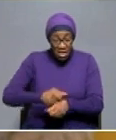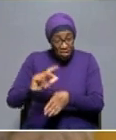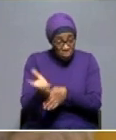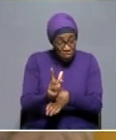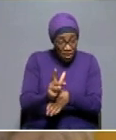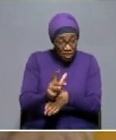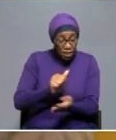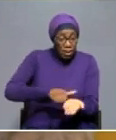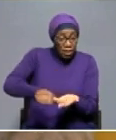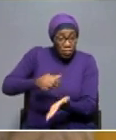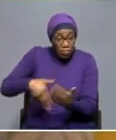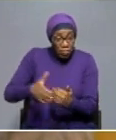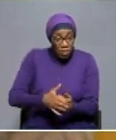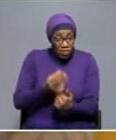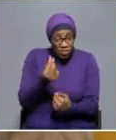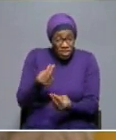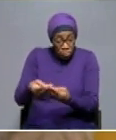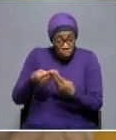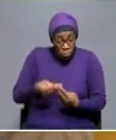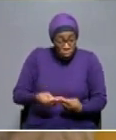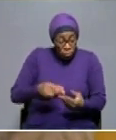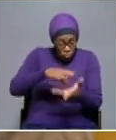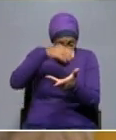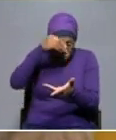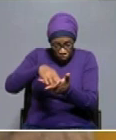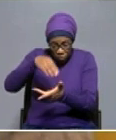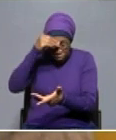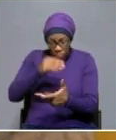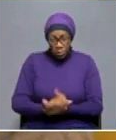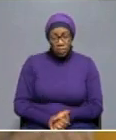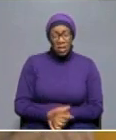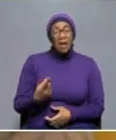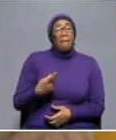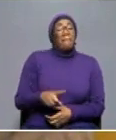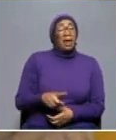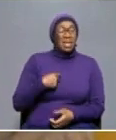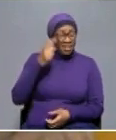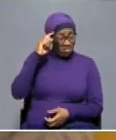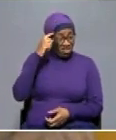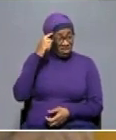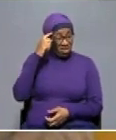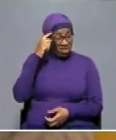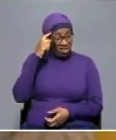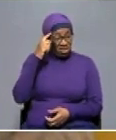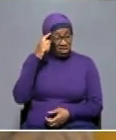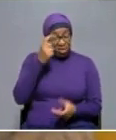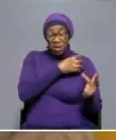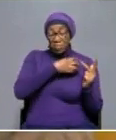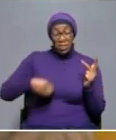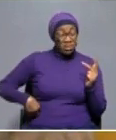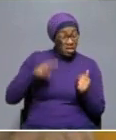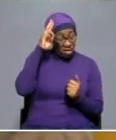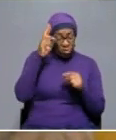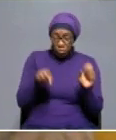all of these are welcome. But I think that we probably need a comprehensive response to youth unemployment that is more